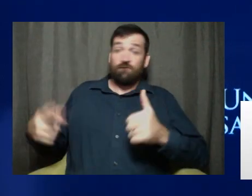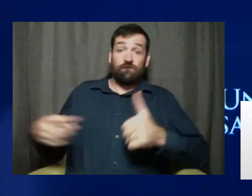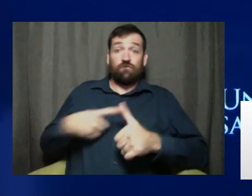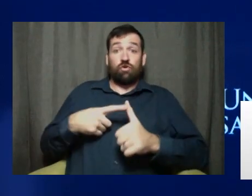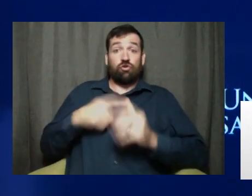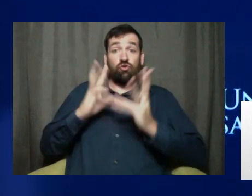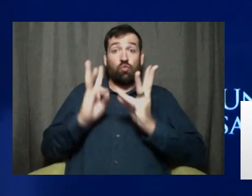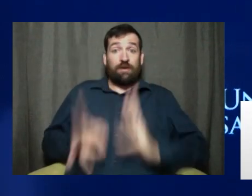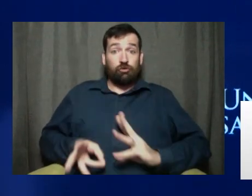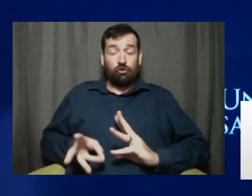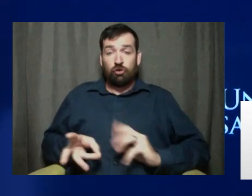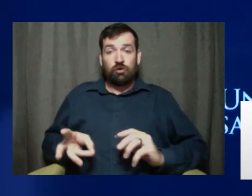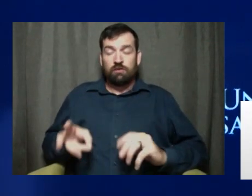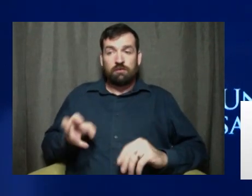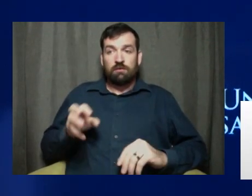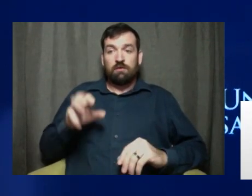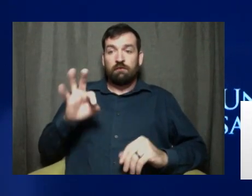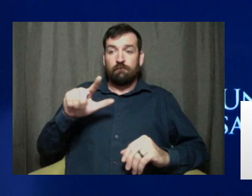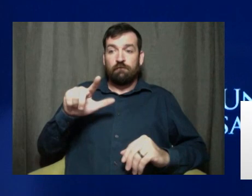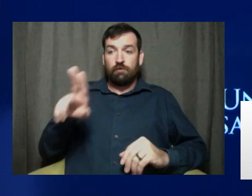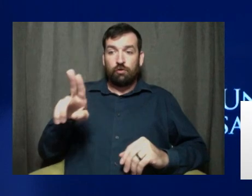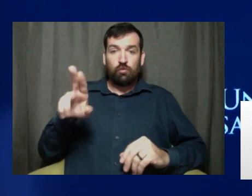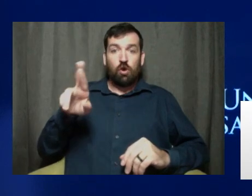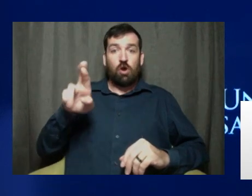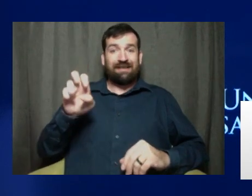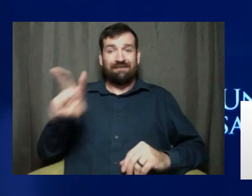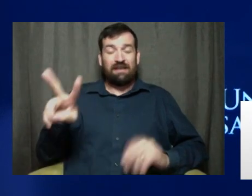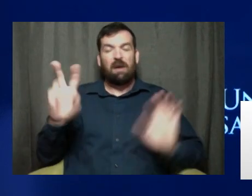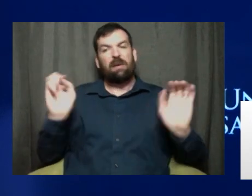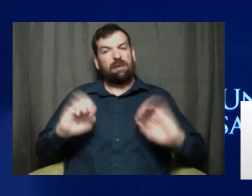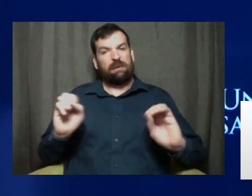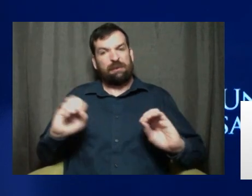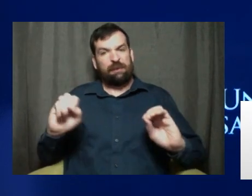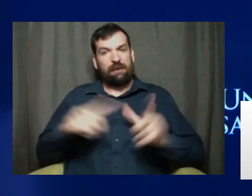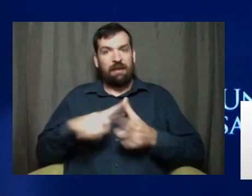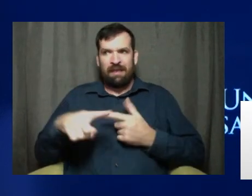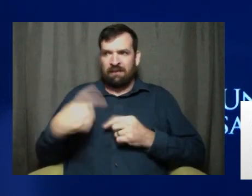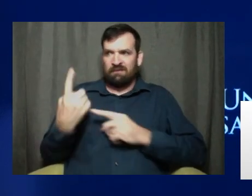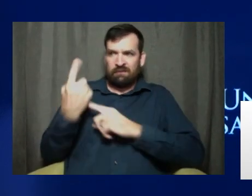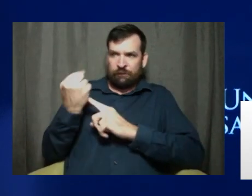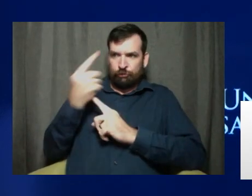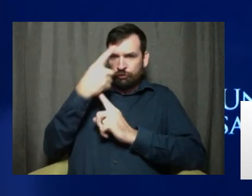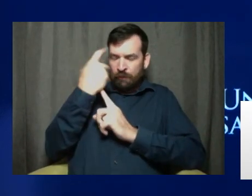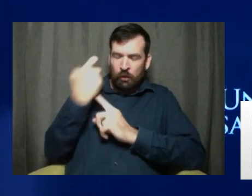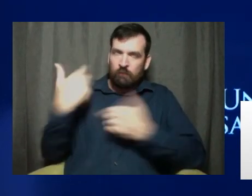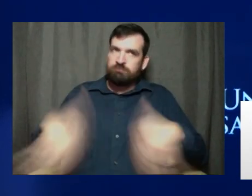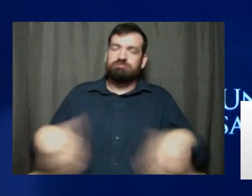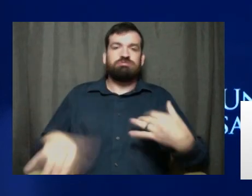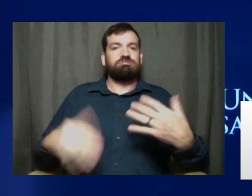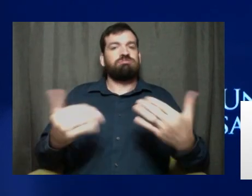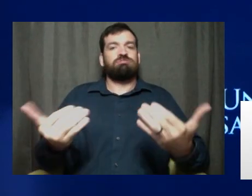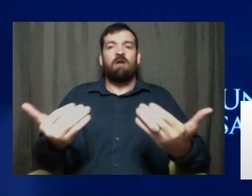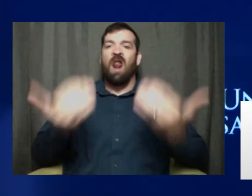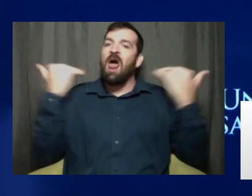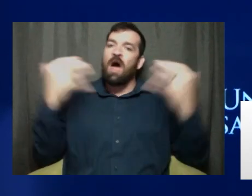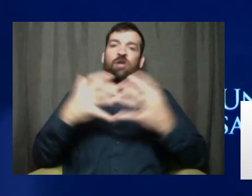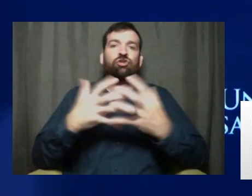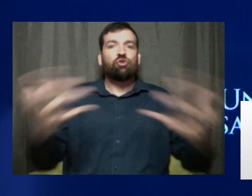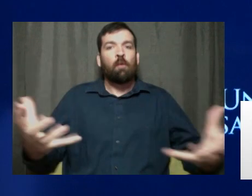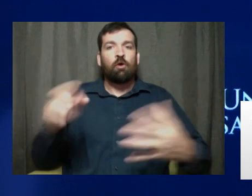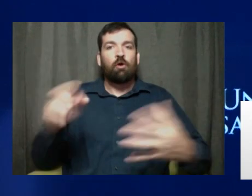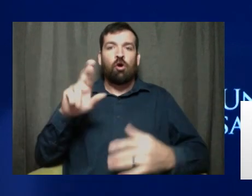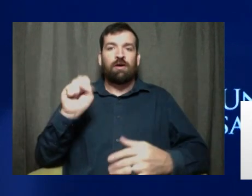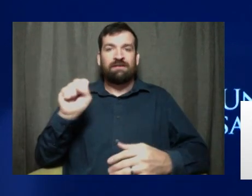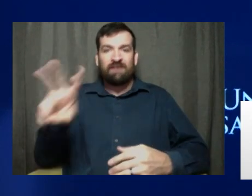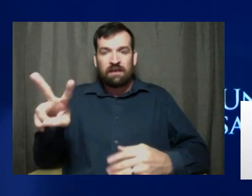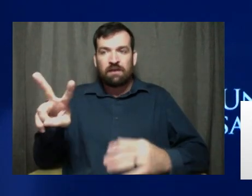and RSV were relatively non-existent. And then last summer, we had a tremendous amount of RSV. Hospital beds